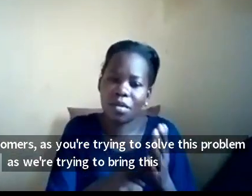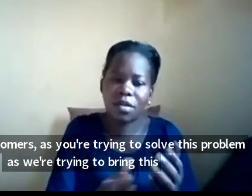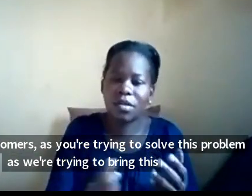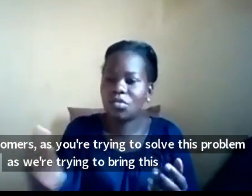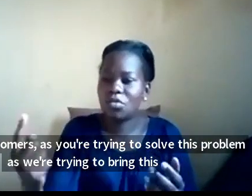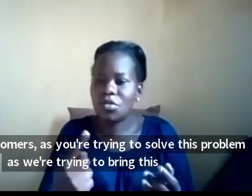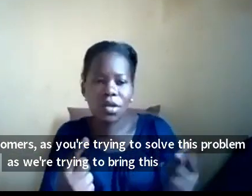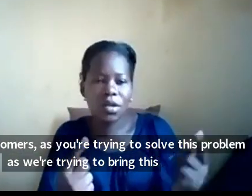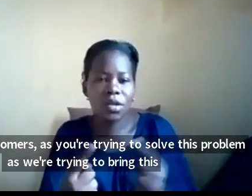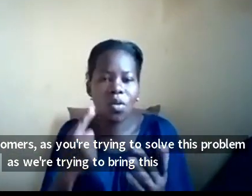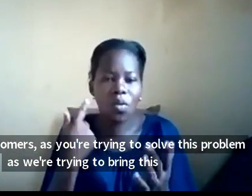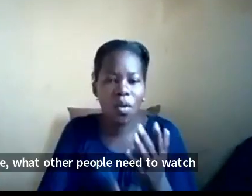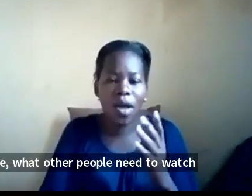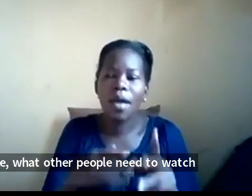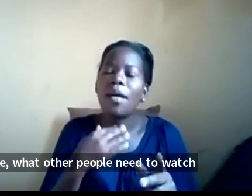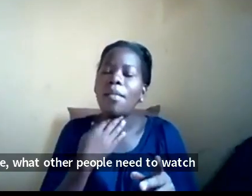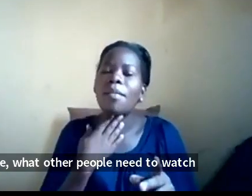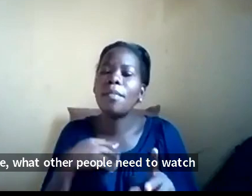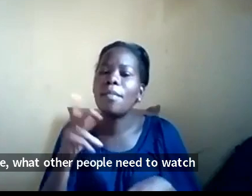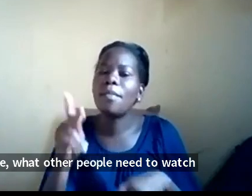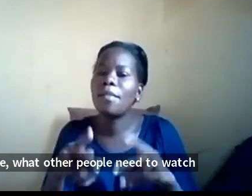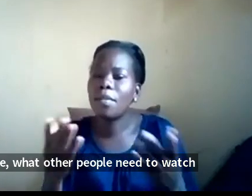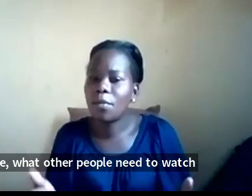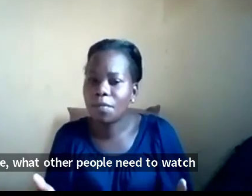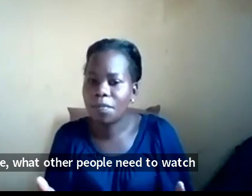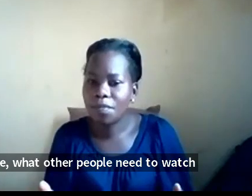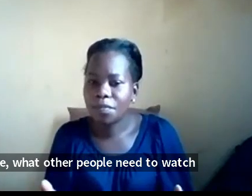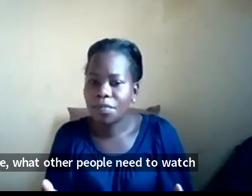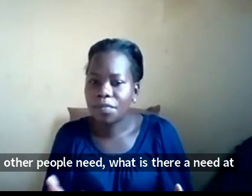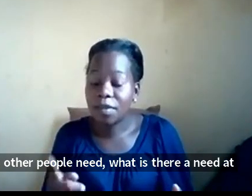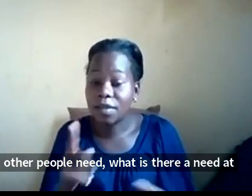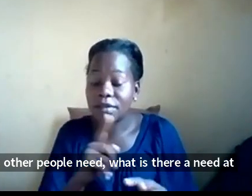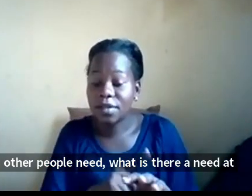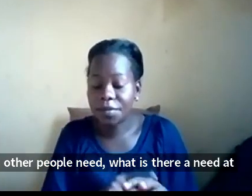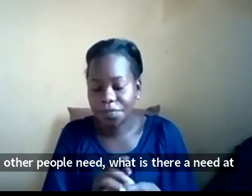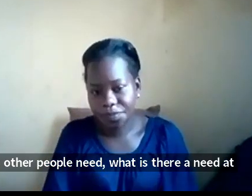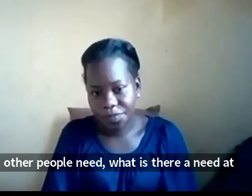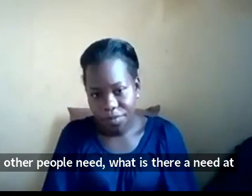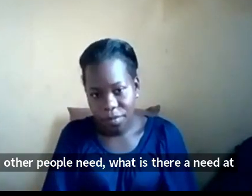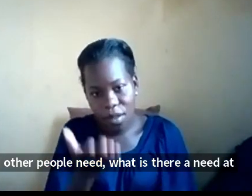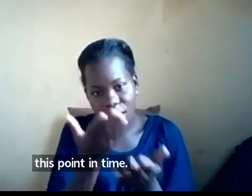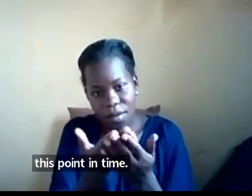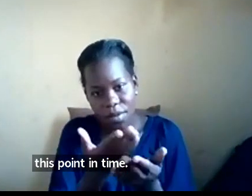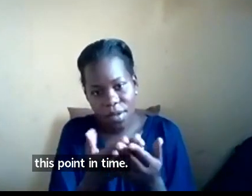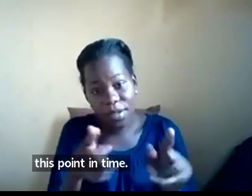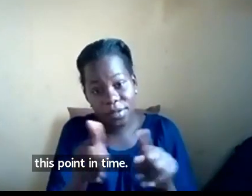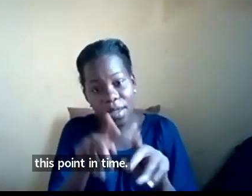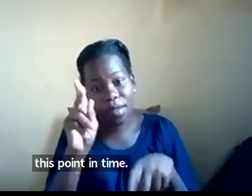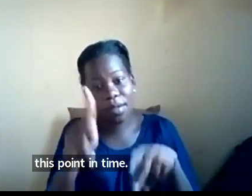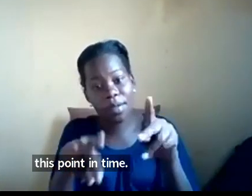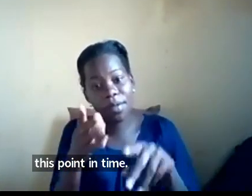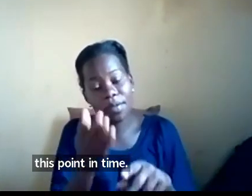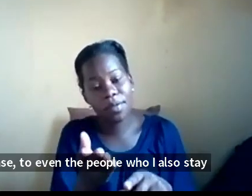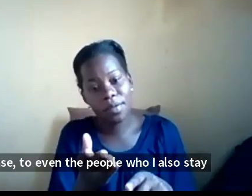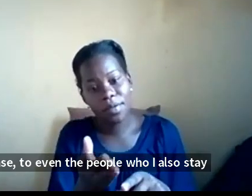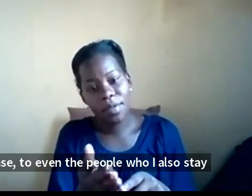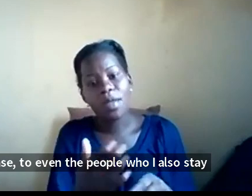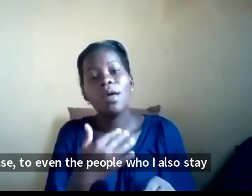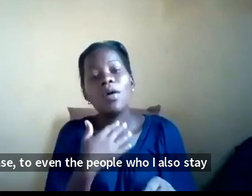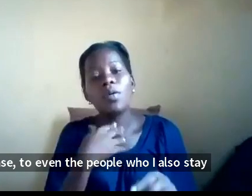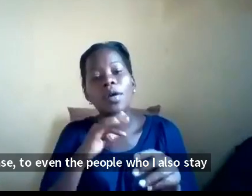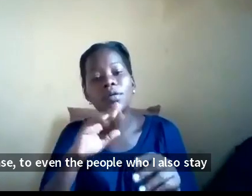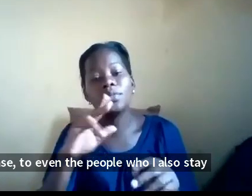are the people need? What is their need at this point in time? And please, to even the people who, I like to speak to the people who are